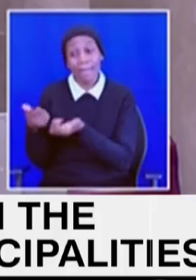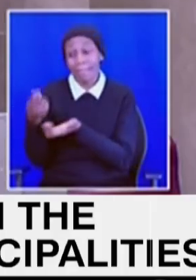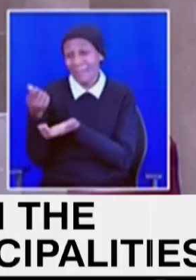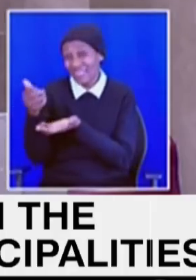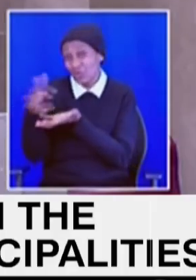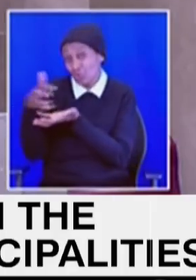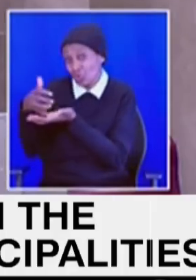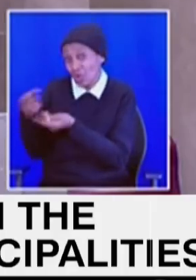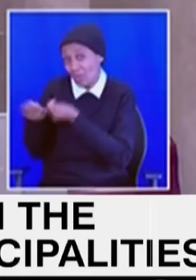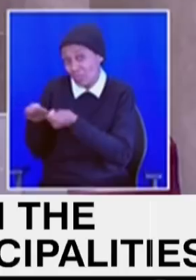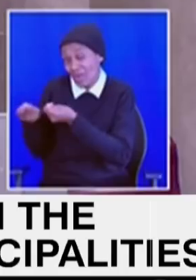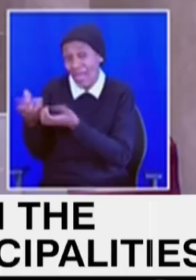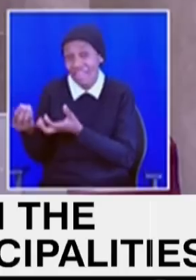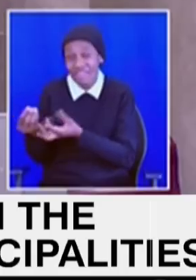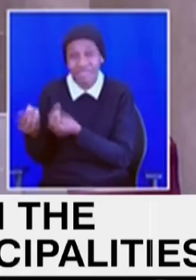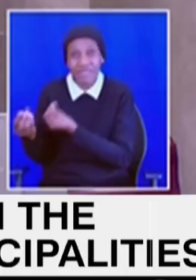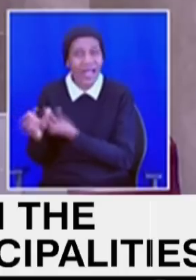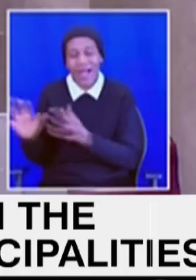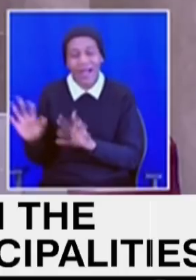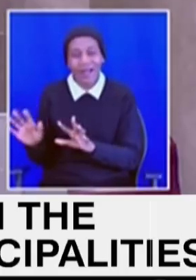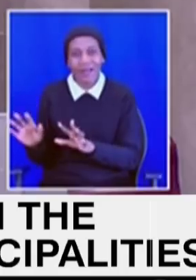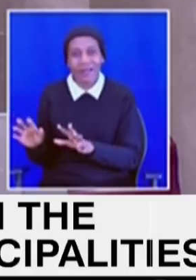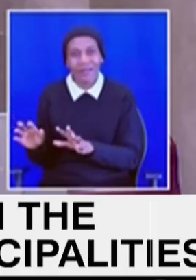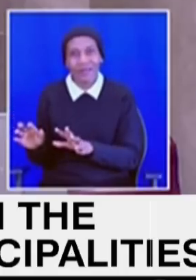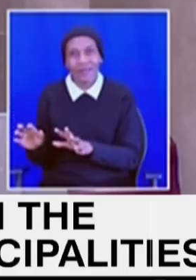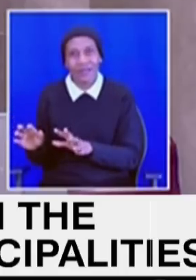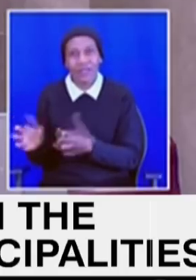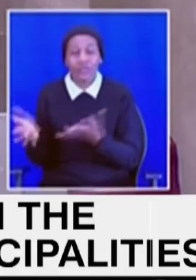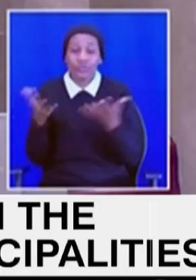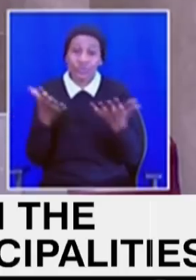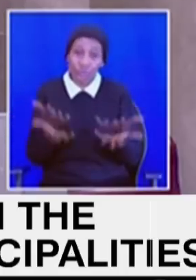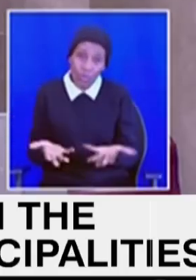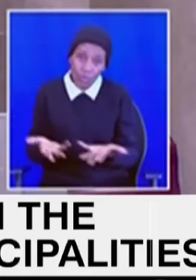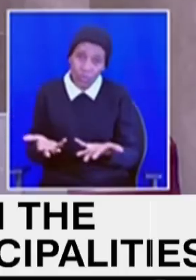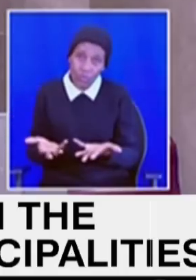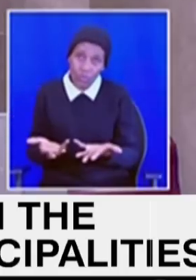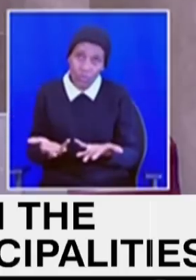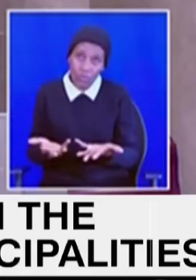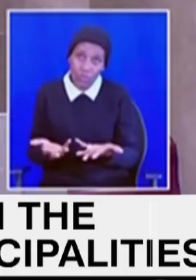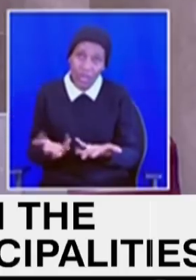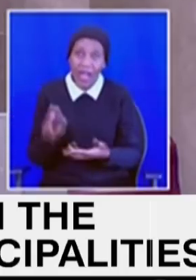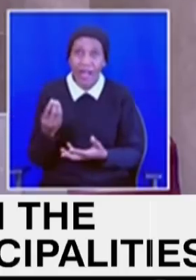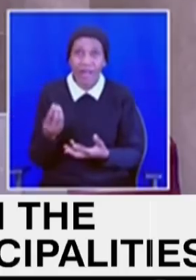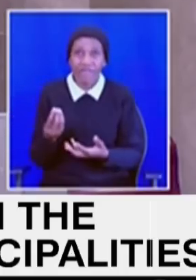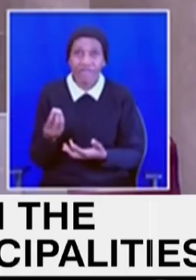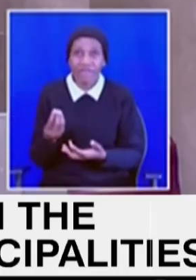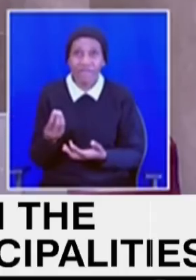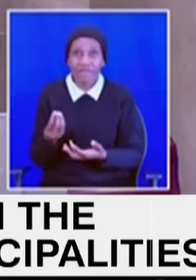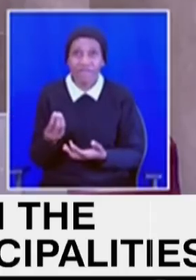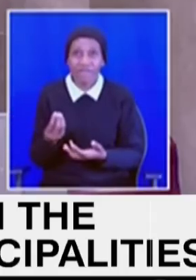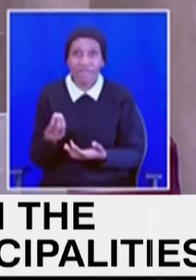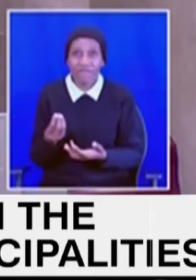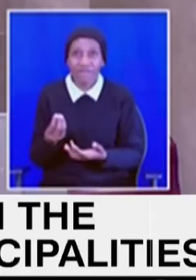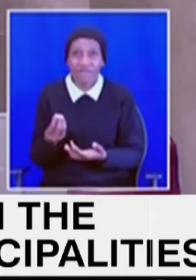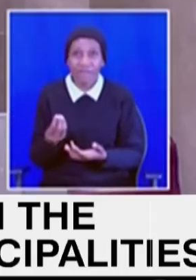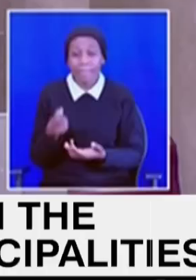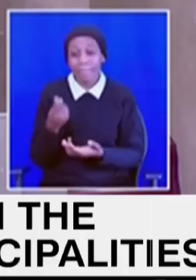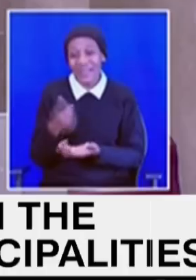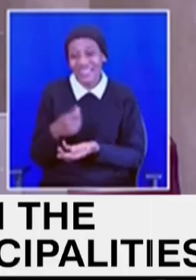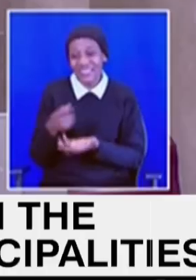because of local economy. So they don't have a big base of